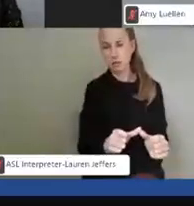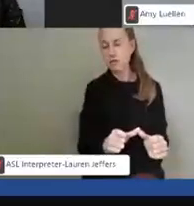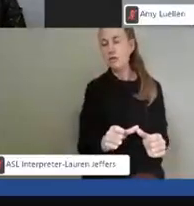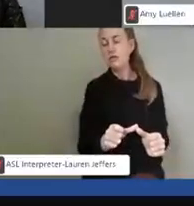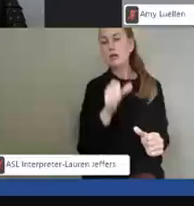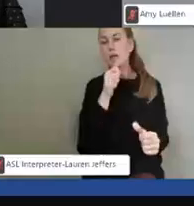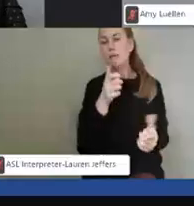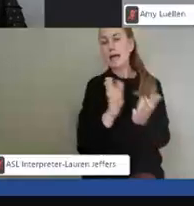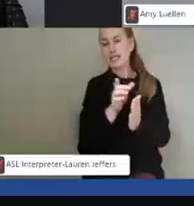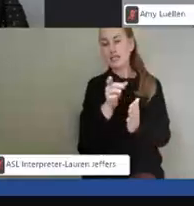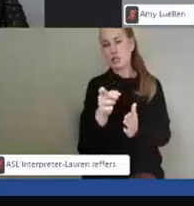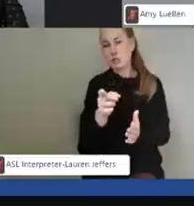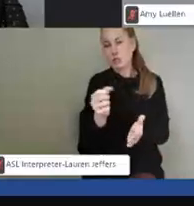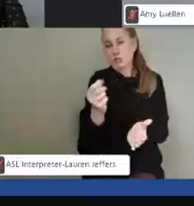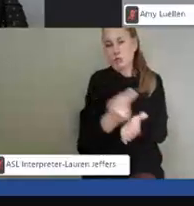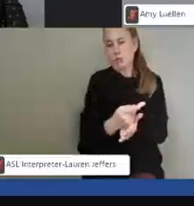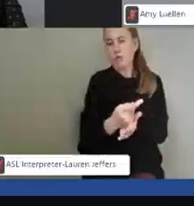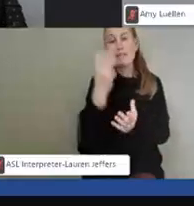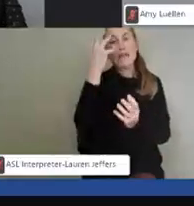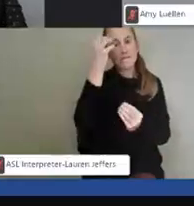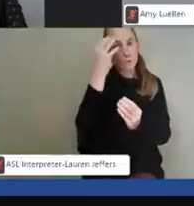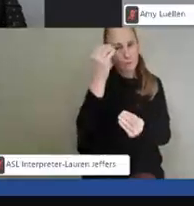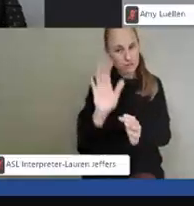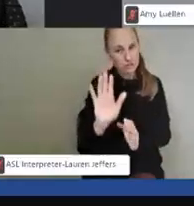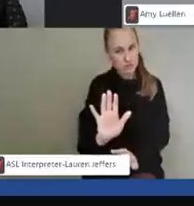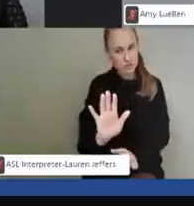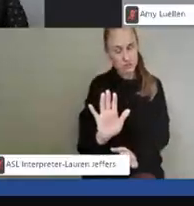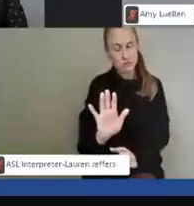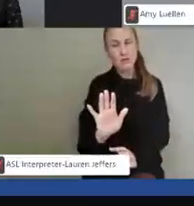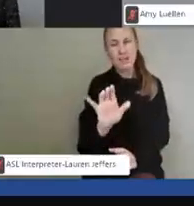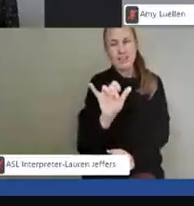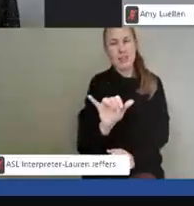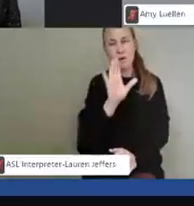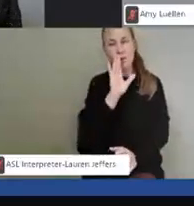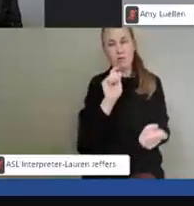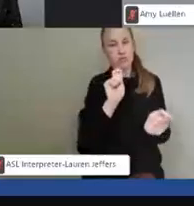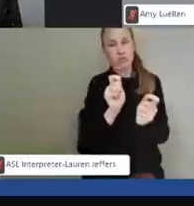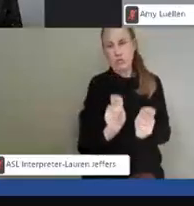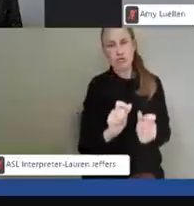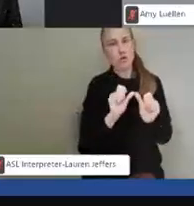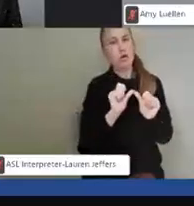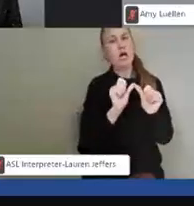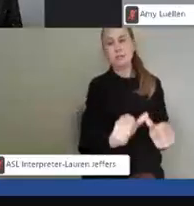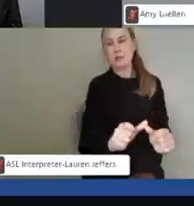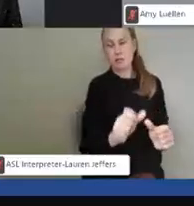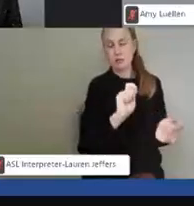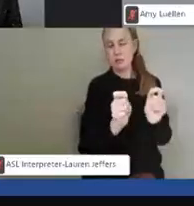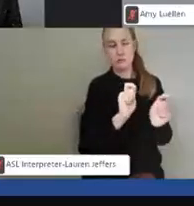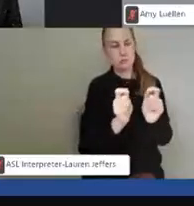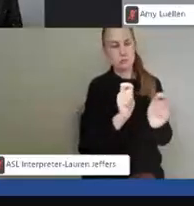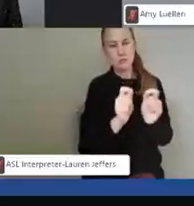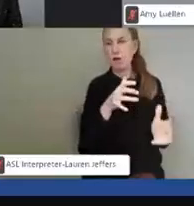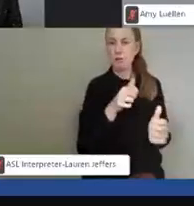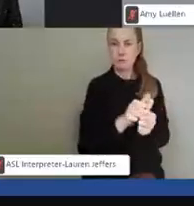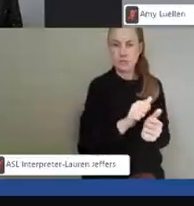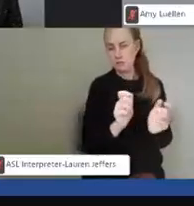you today to approve the data that's in the dashboard, because that will constantly be changing and constantly be getting